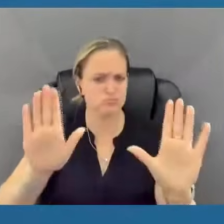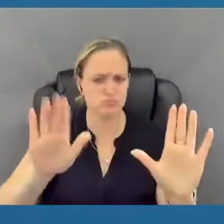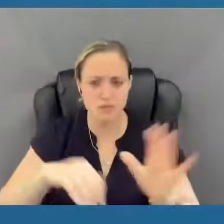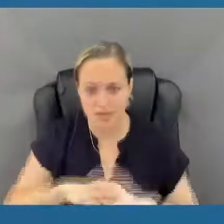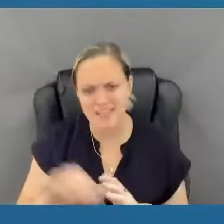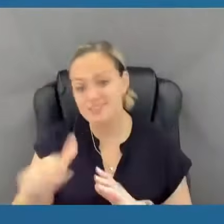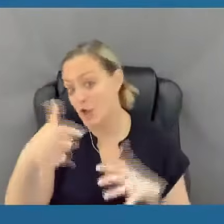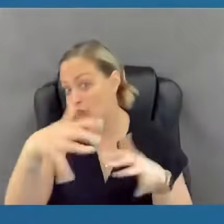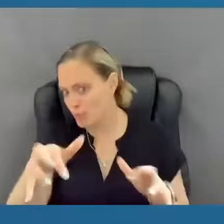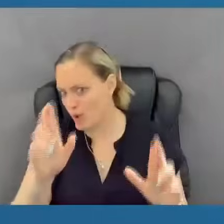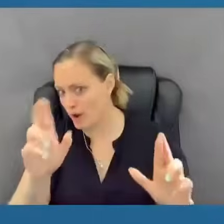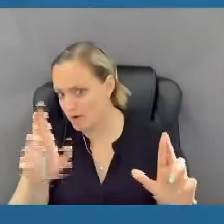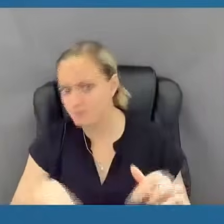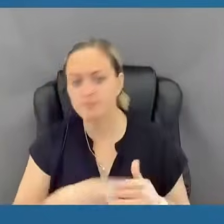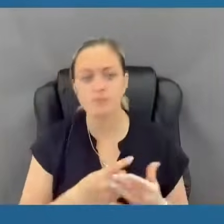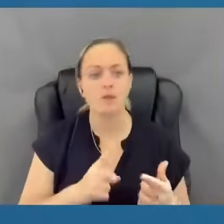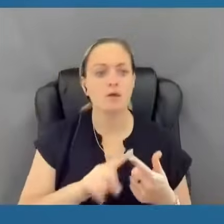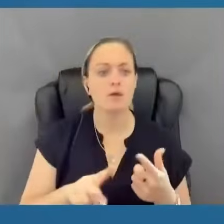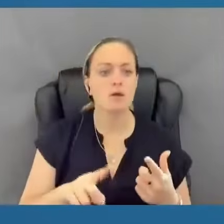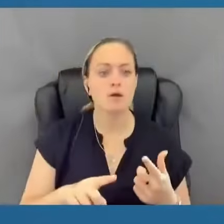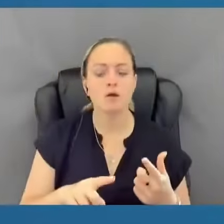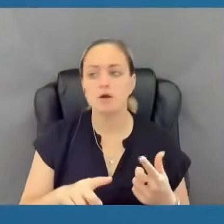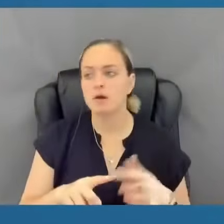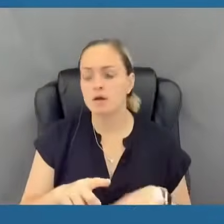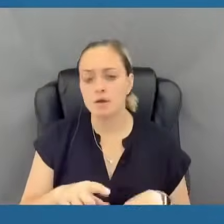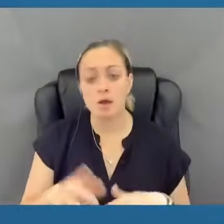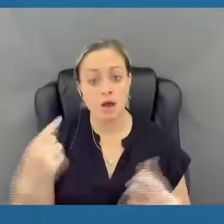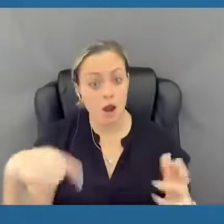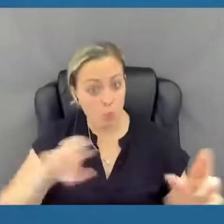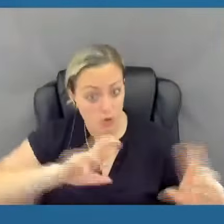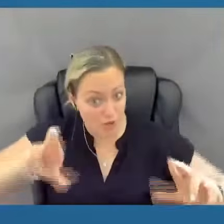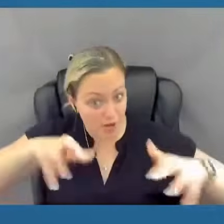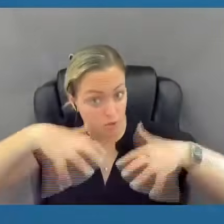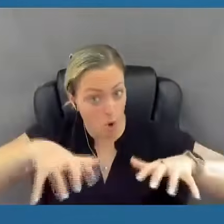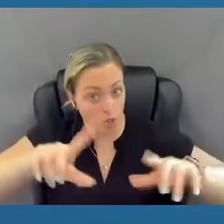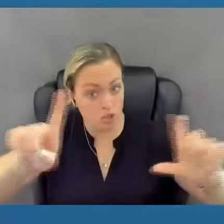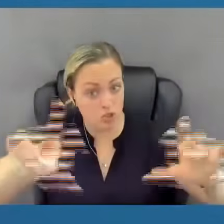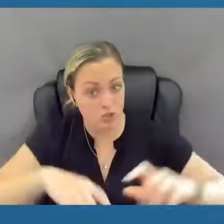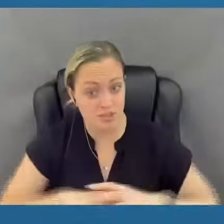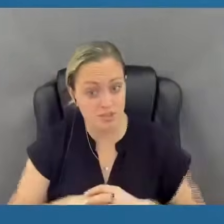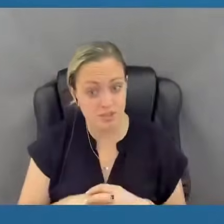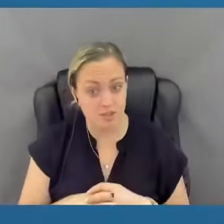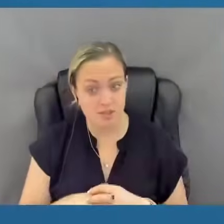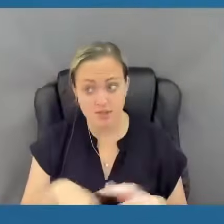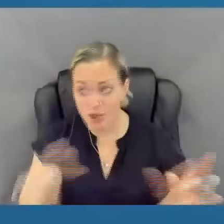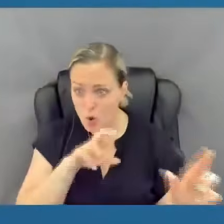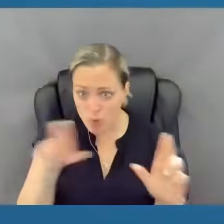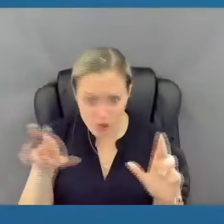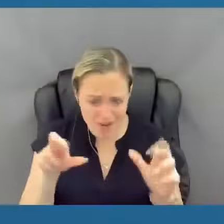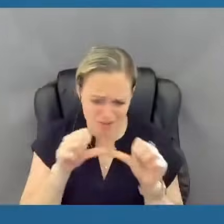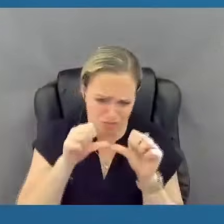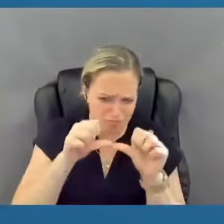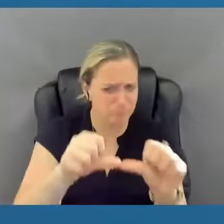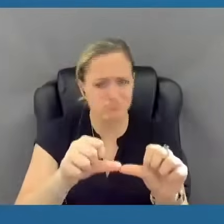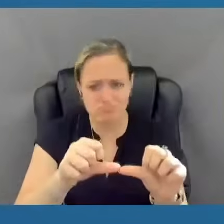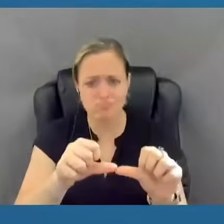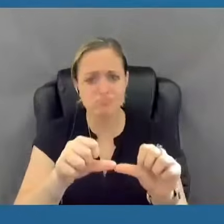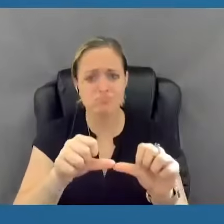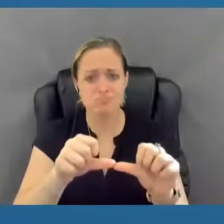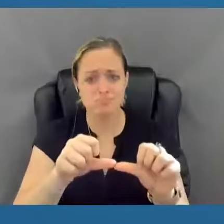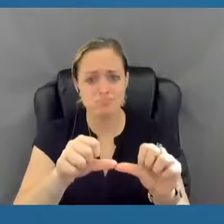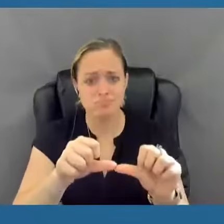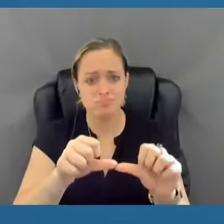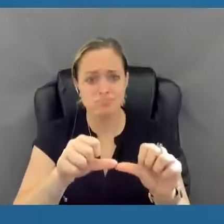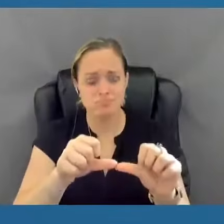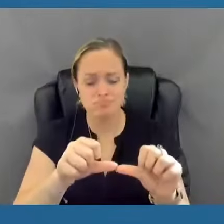say, Yisrael High. Are we ready to march? Are we ready to move forward?